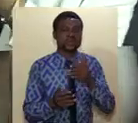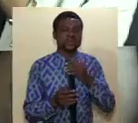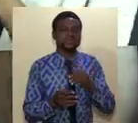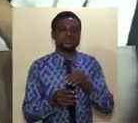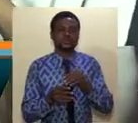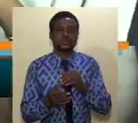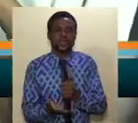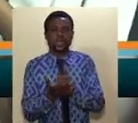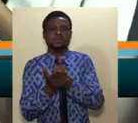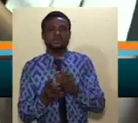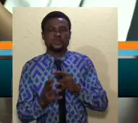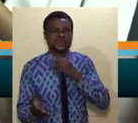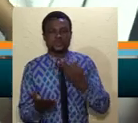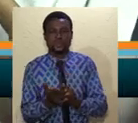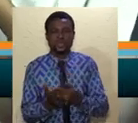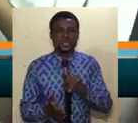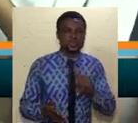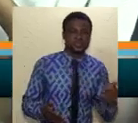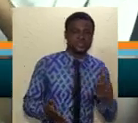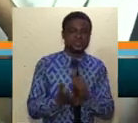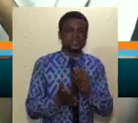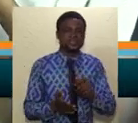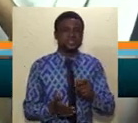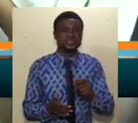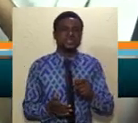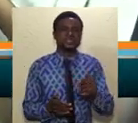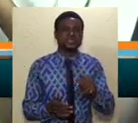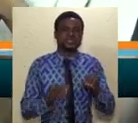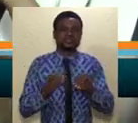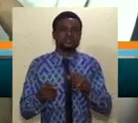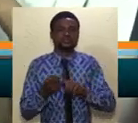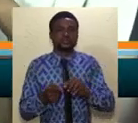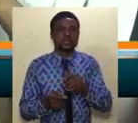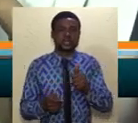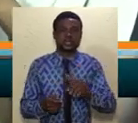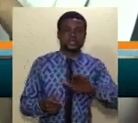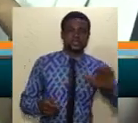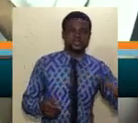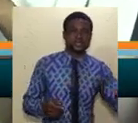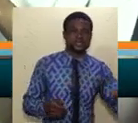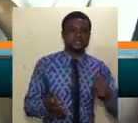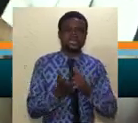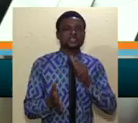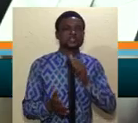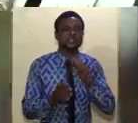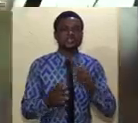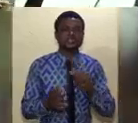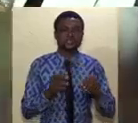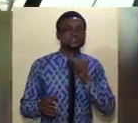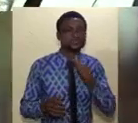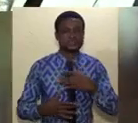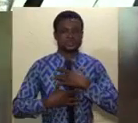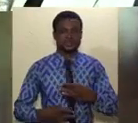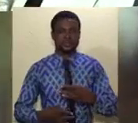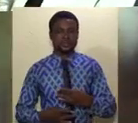So anything that is done that is not in the best interest of the child, That child can be tantamount to child abuse.